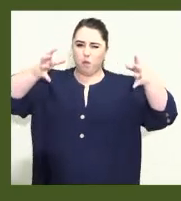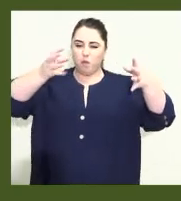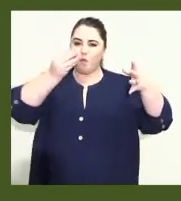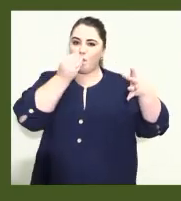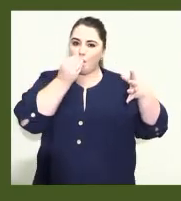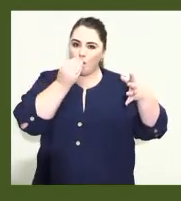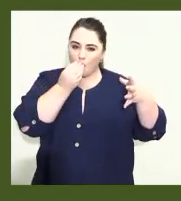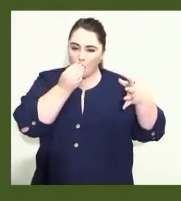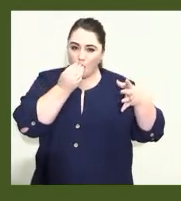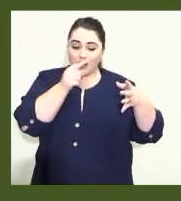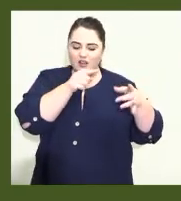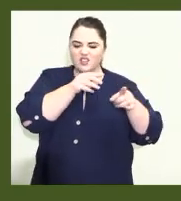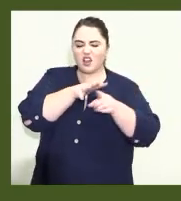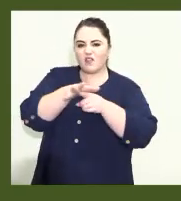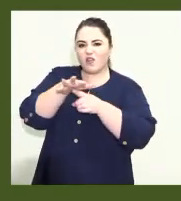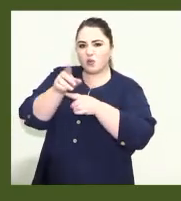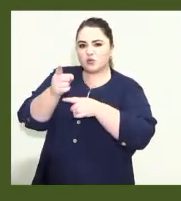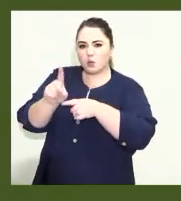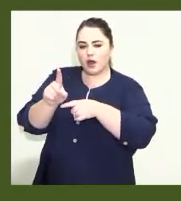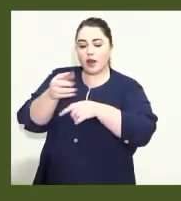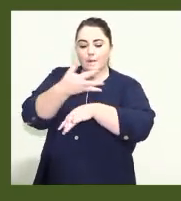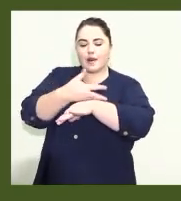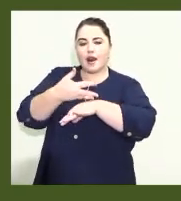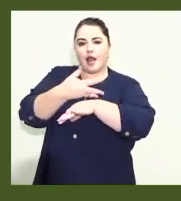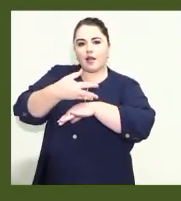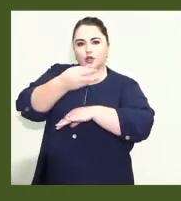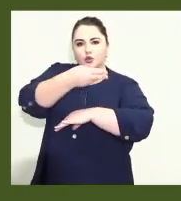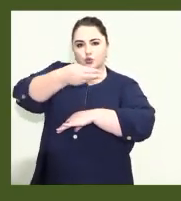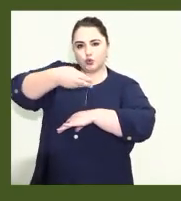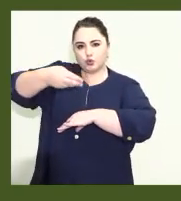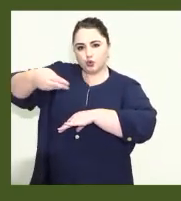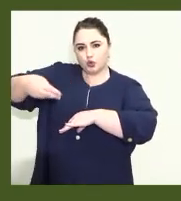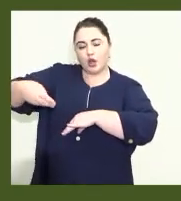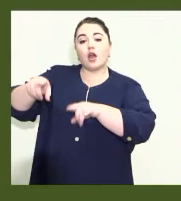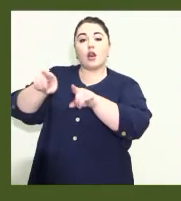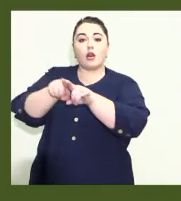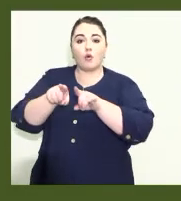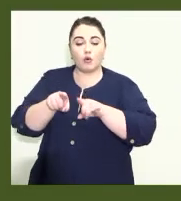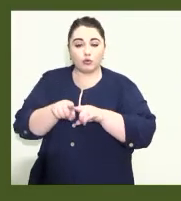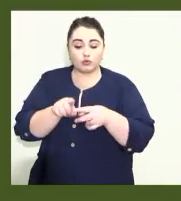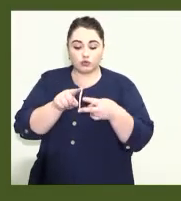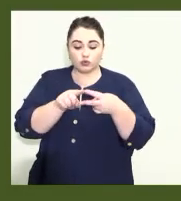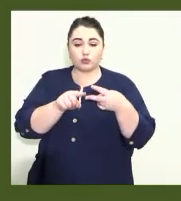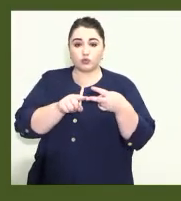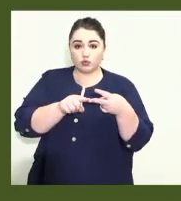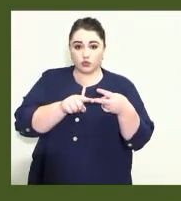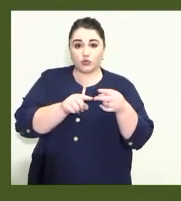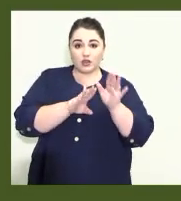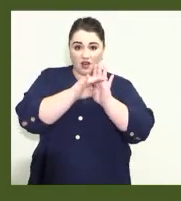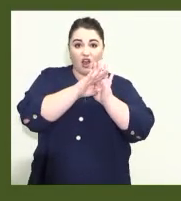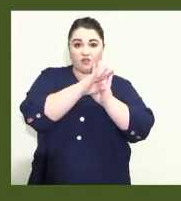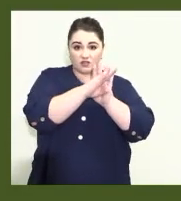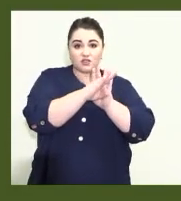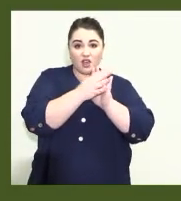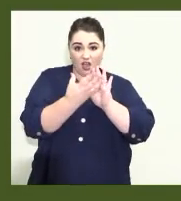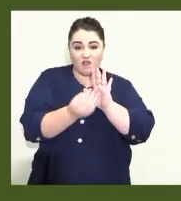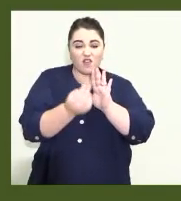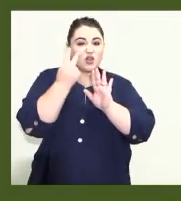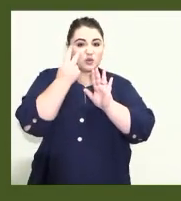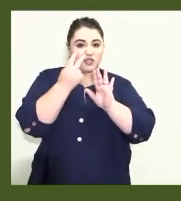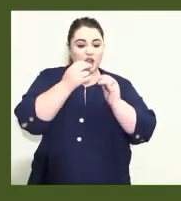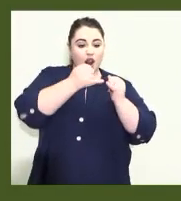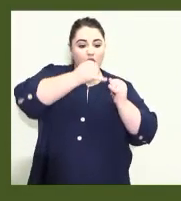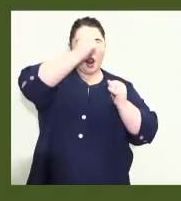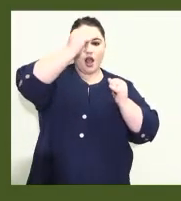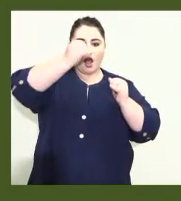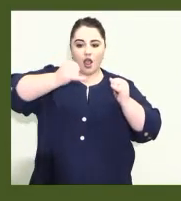large meals, the effect on what? On blood glucose. But also, there's two graphs here in one. Look at the